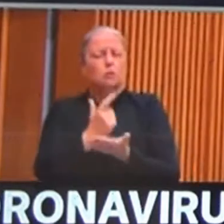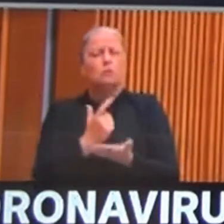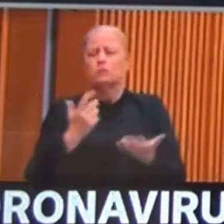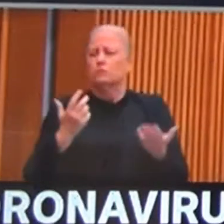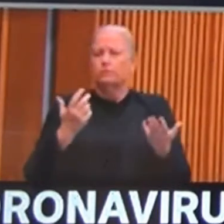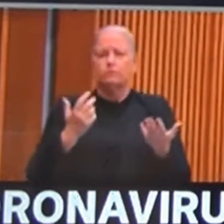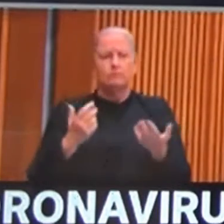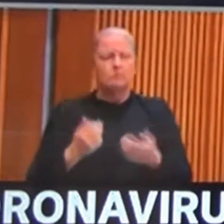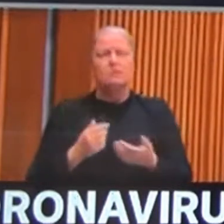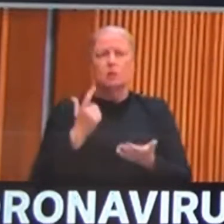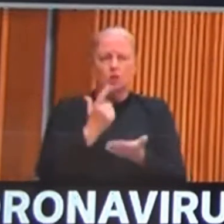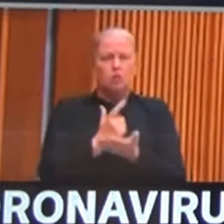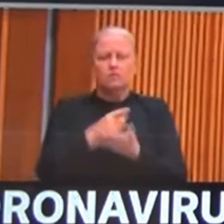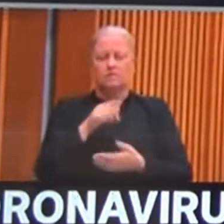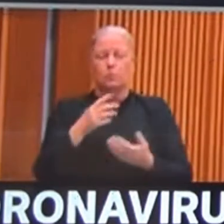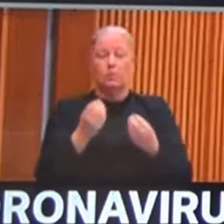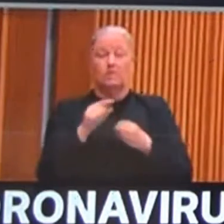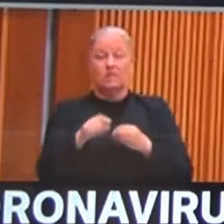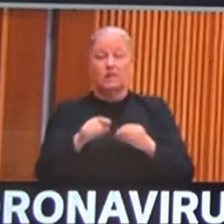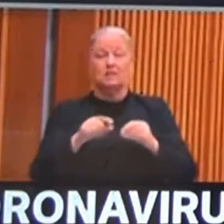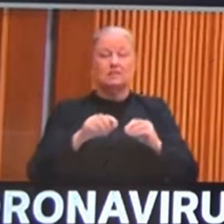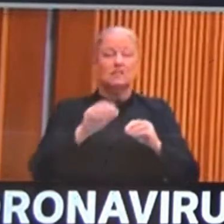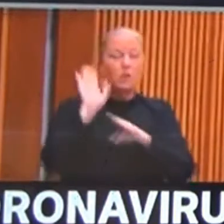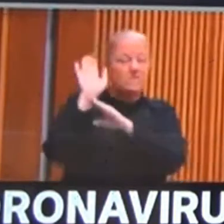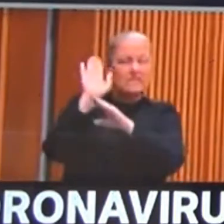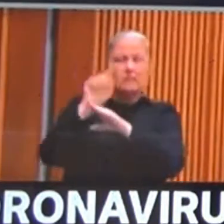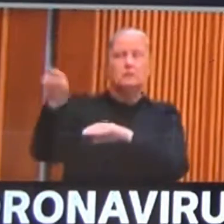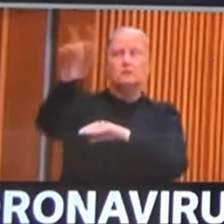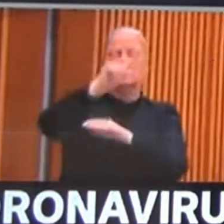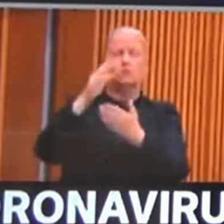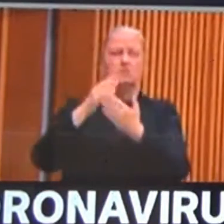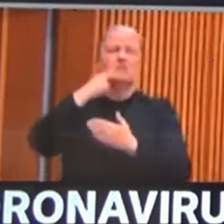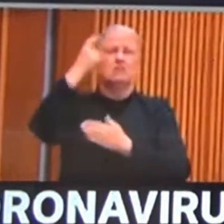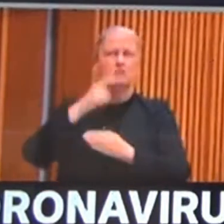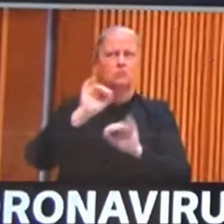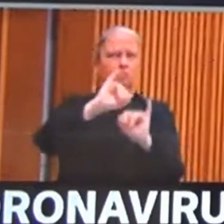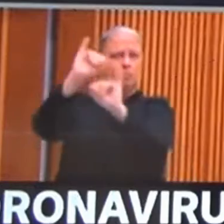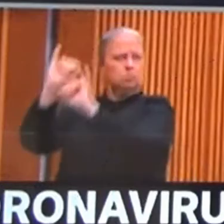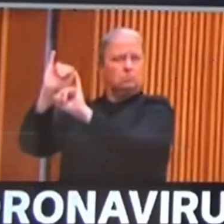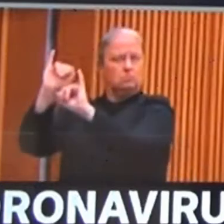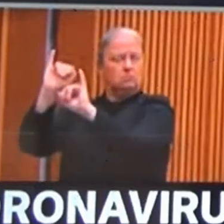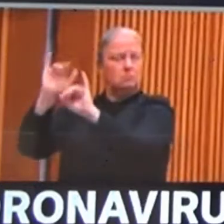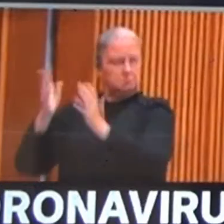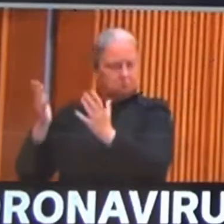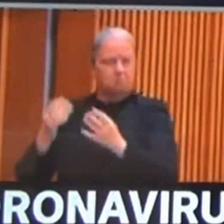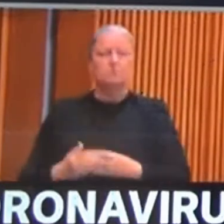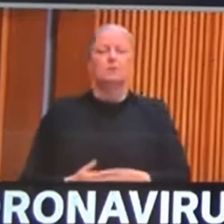massive amount of burden of disease and worry and misery that's occurring. So it's in that spirit that I really want